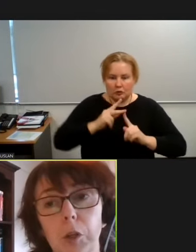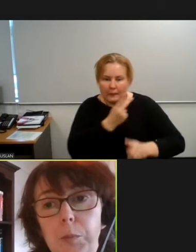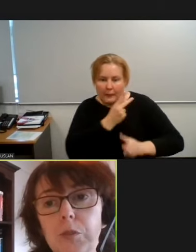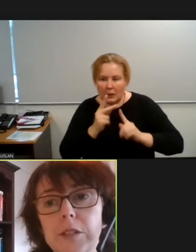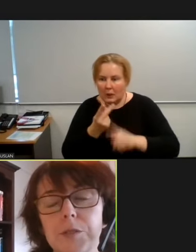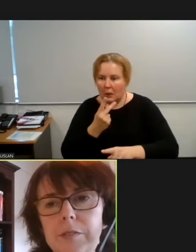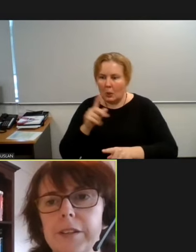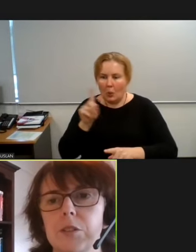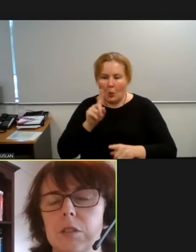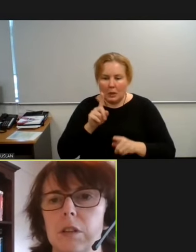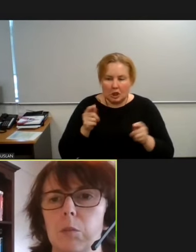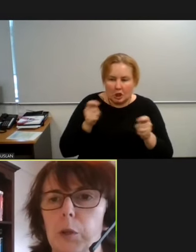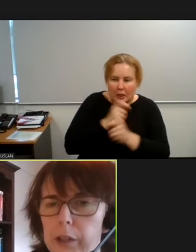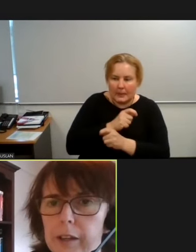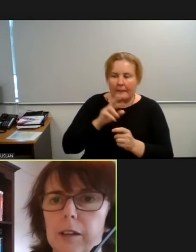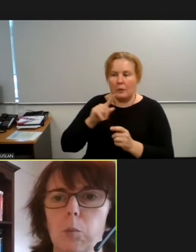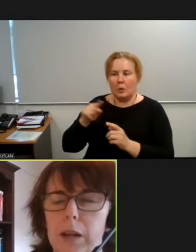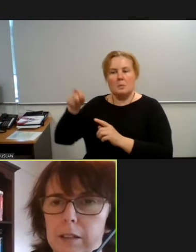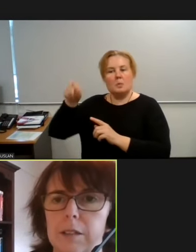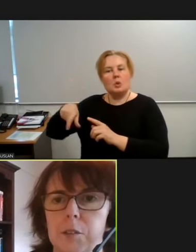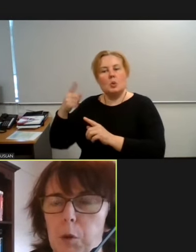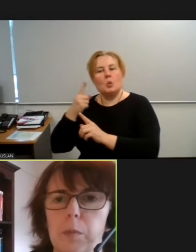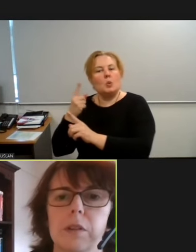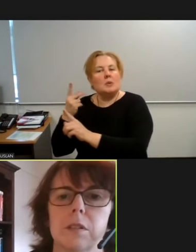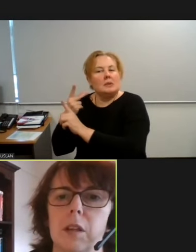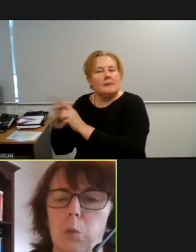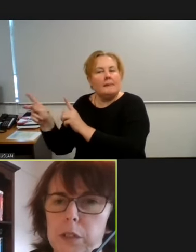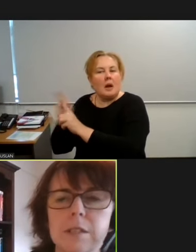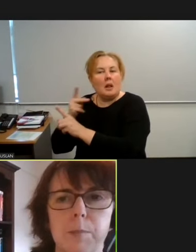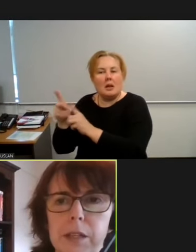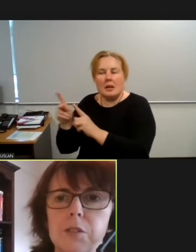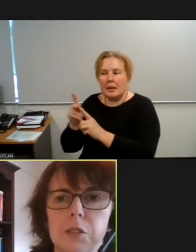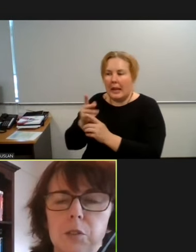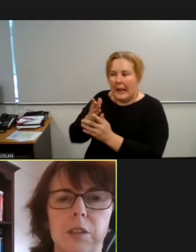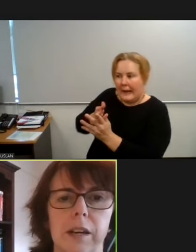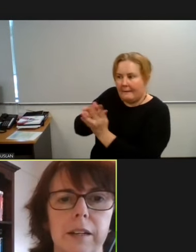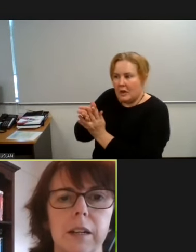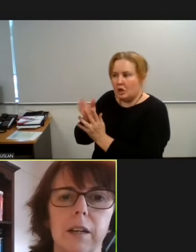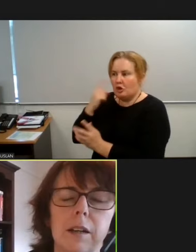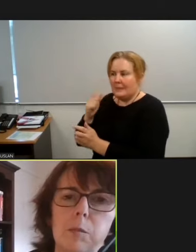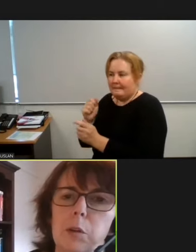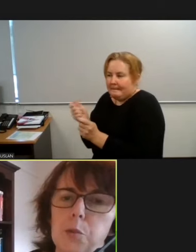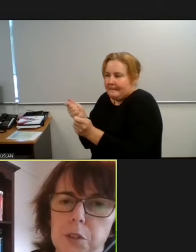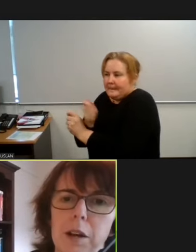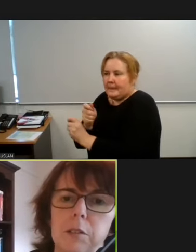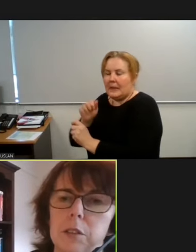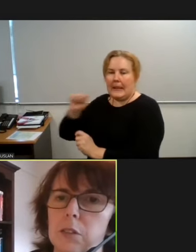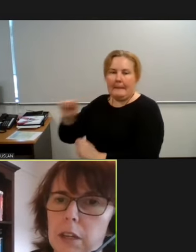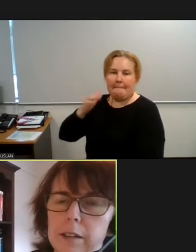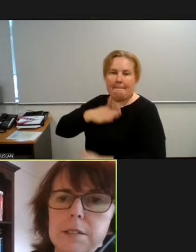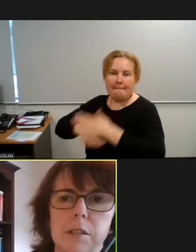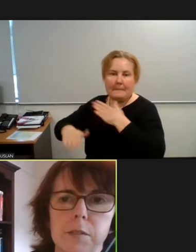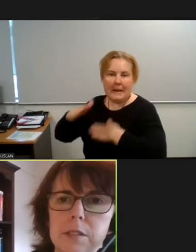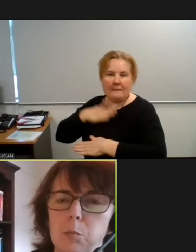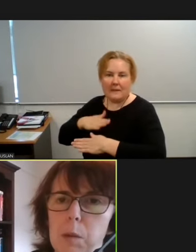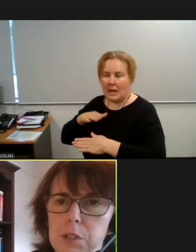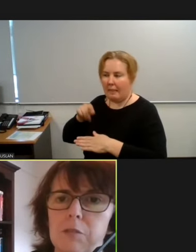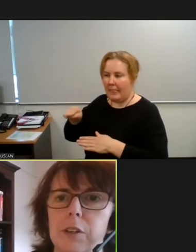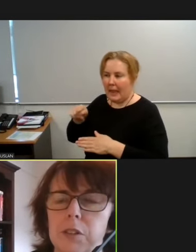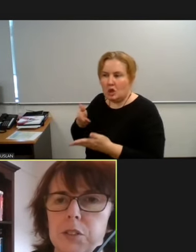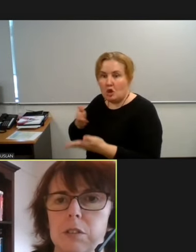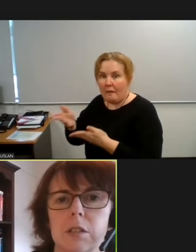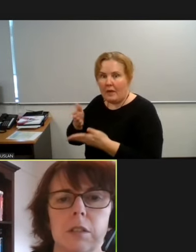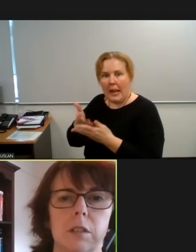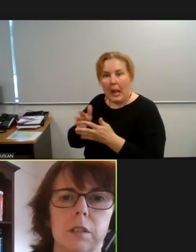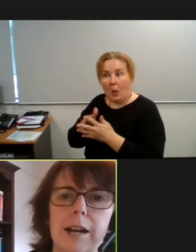adjustments in perpetrator interventions are working well at the moment and what needs to be continued there. And also how the online services and web